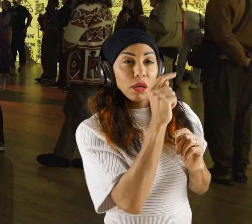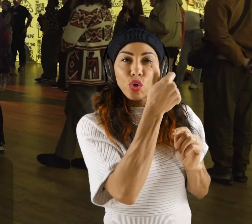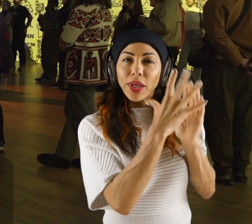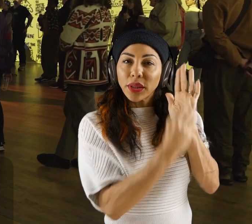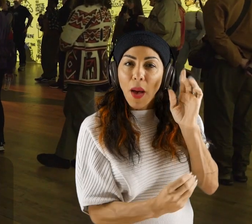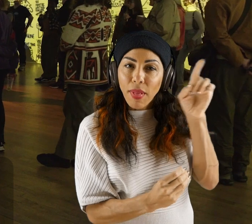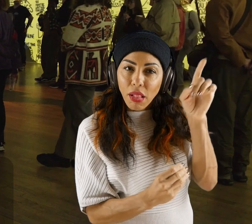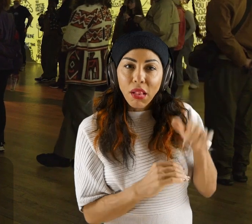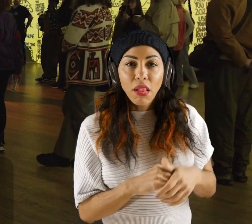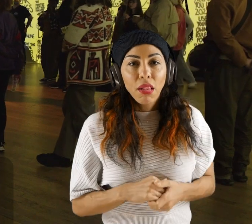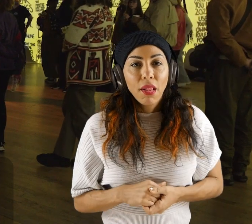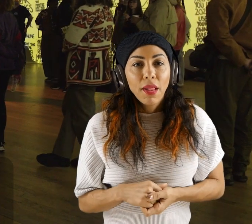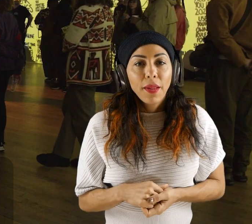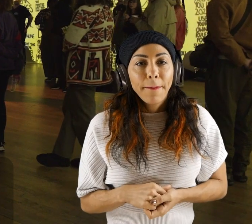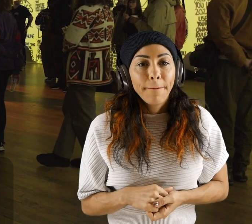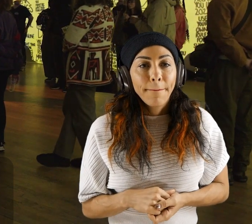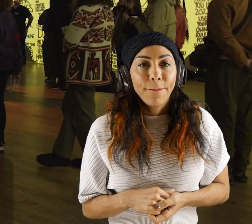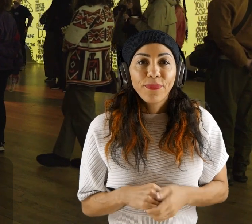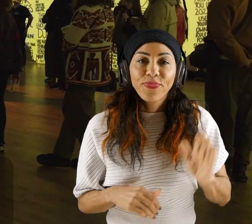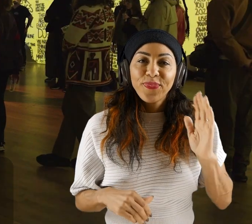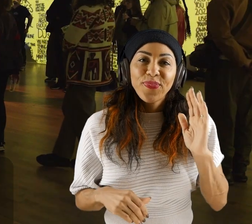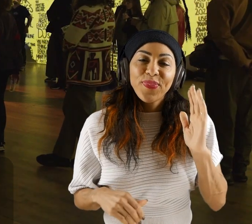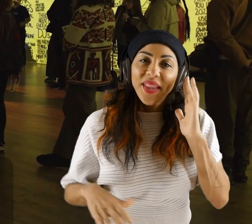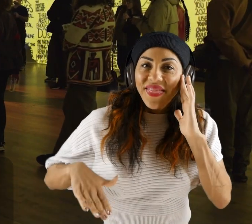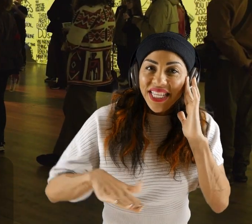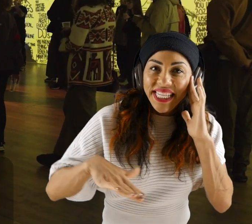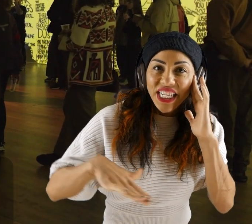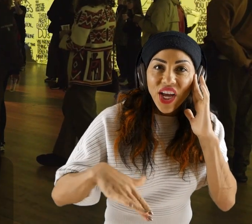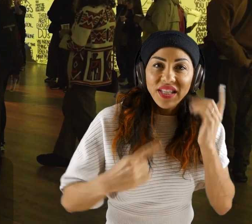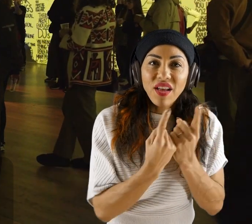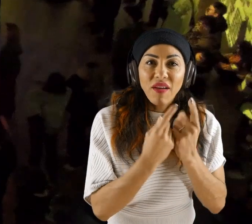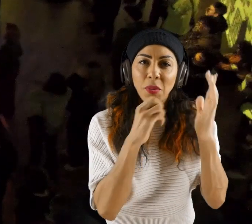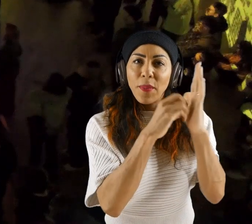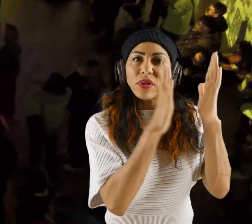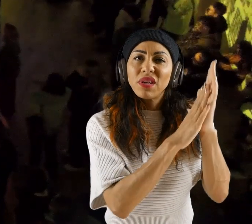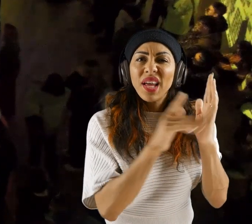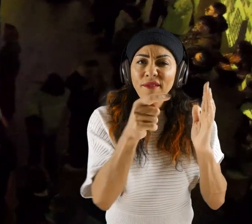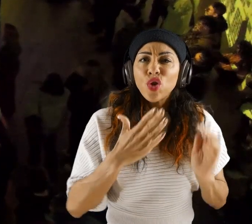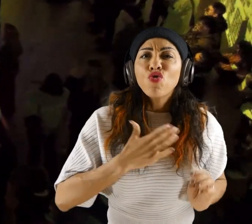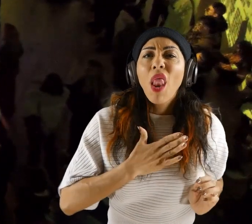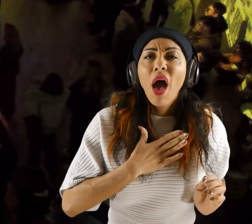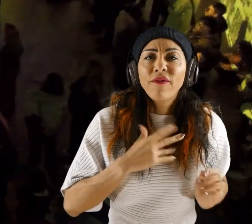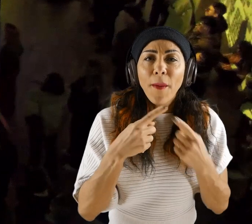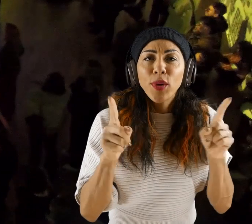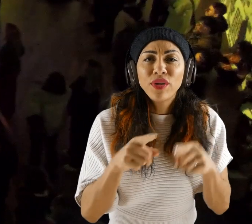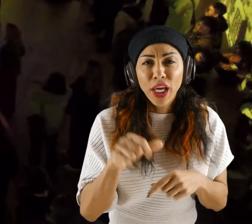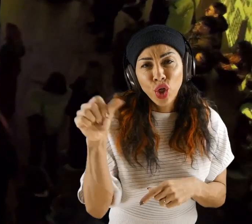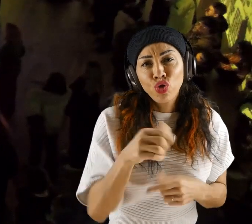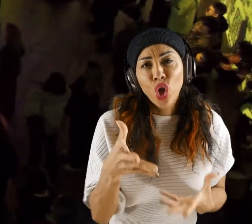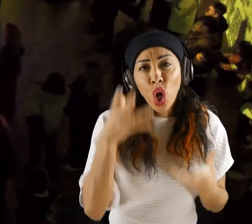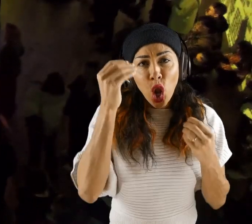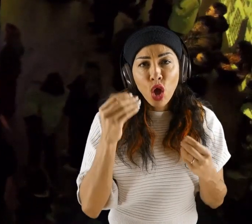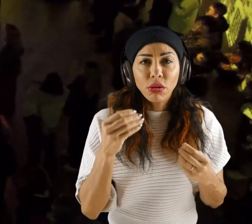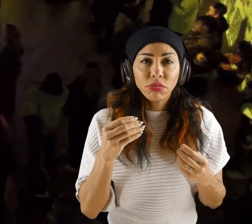what was the DJ one? It was like, if you love music, you should learn how to DJ. Oh my days. Like, I had all these mad